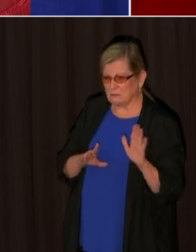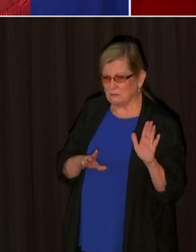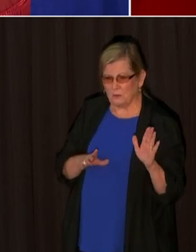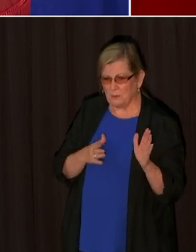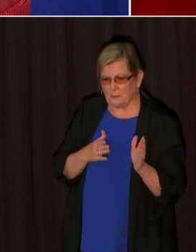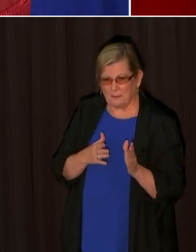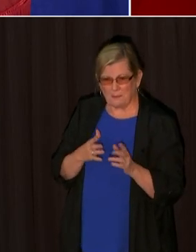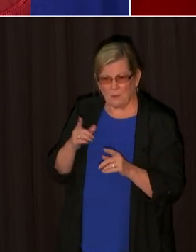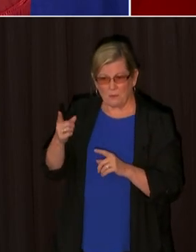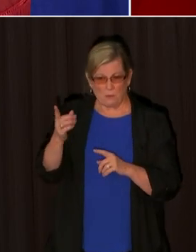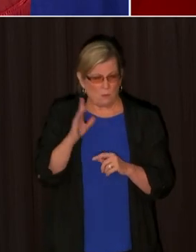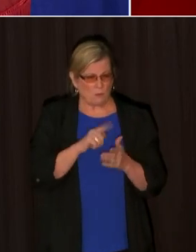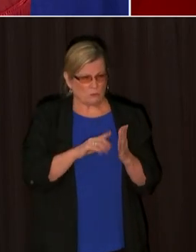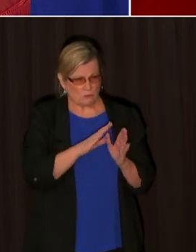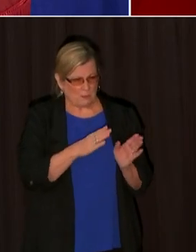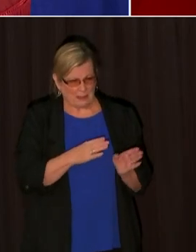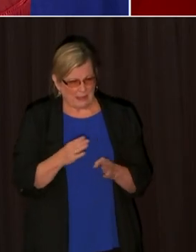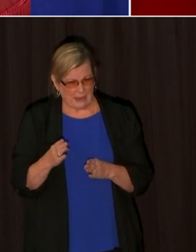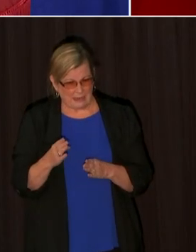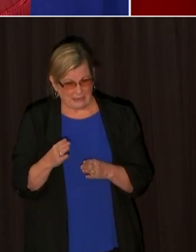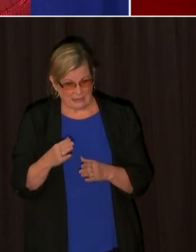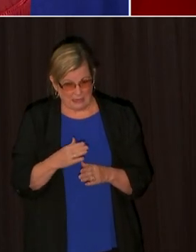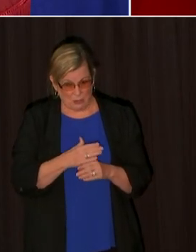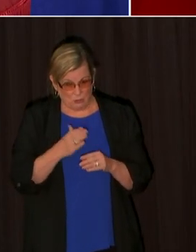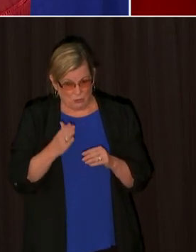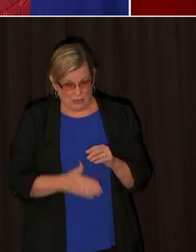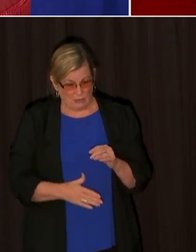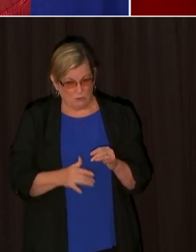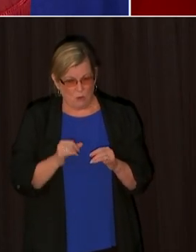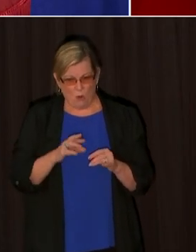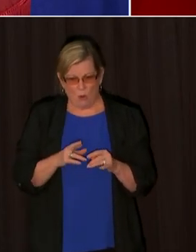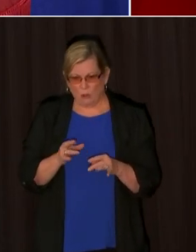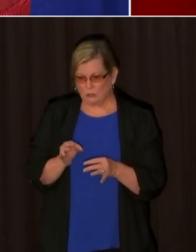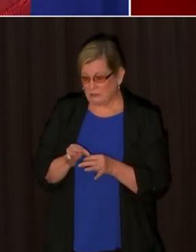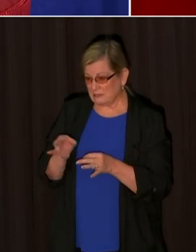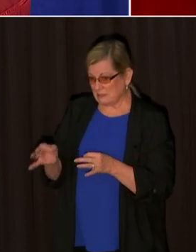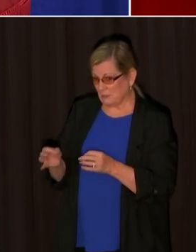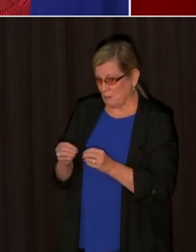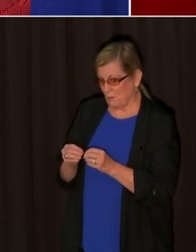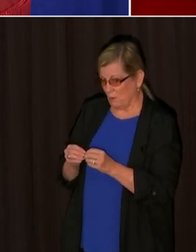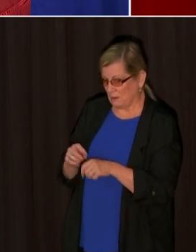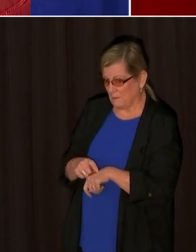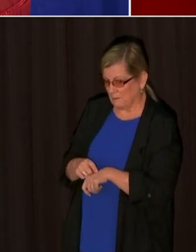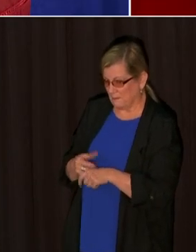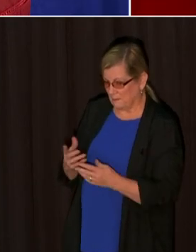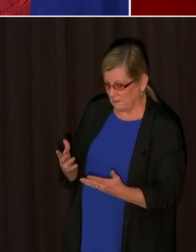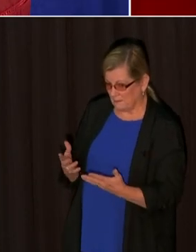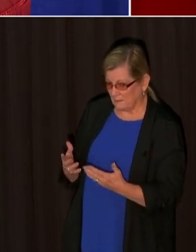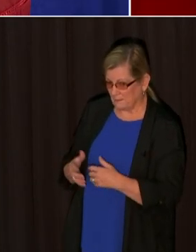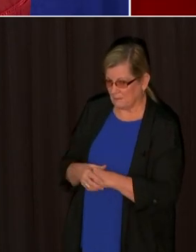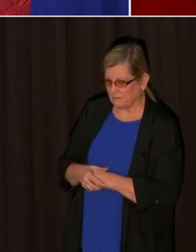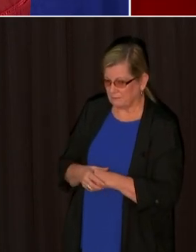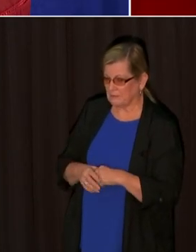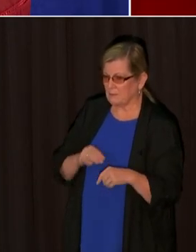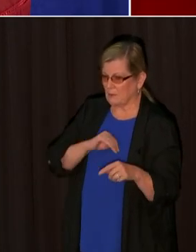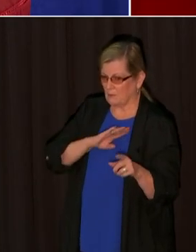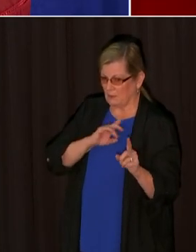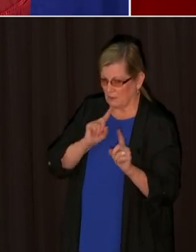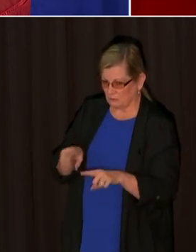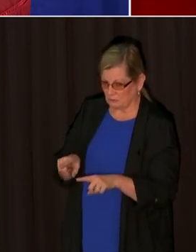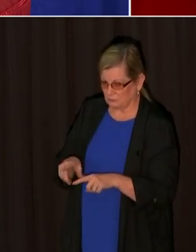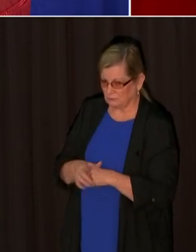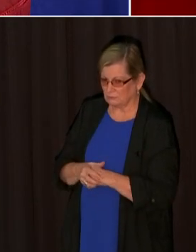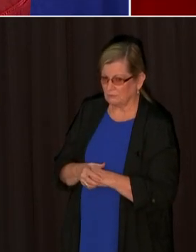of either ending it sooner or extending it past July 24? Well, Mark, I think at some point, and I've had